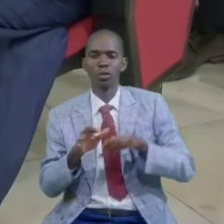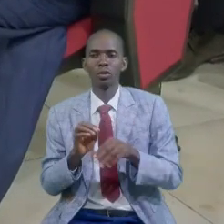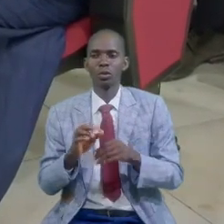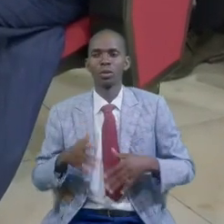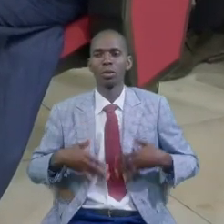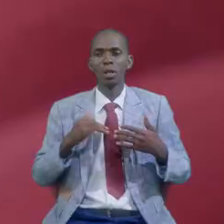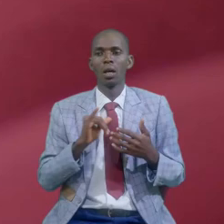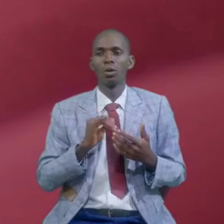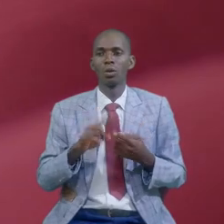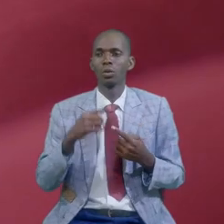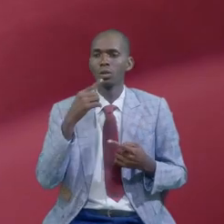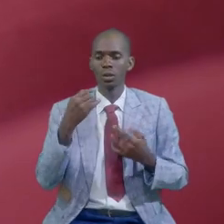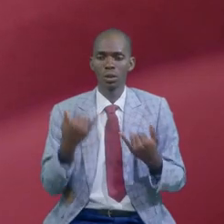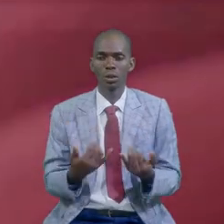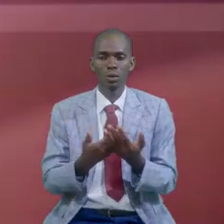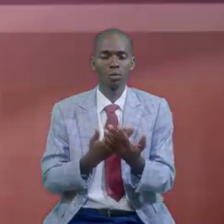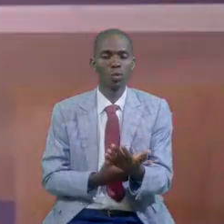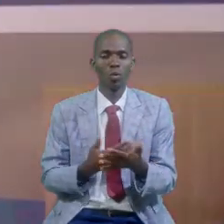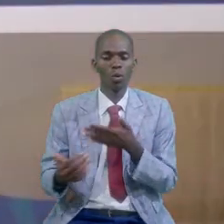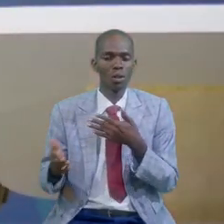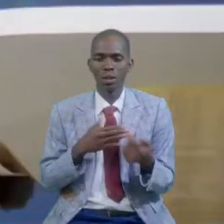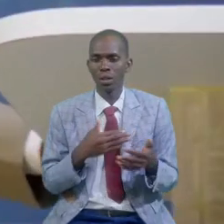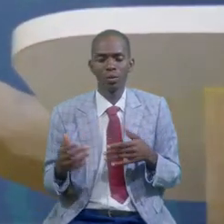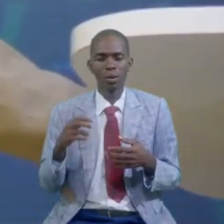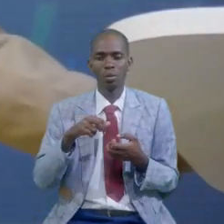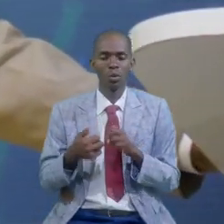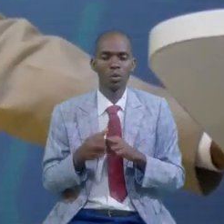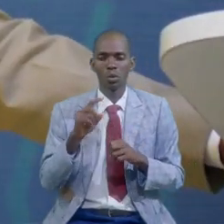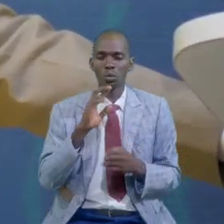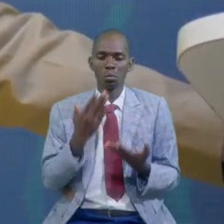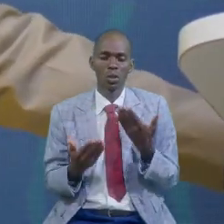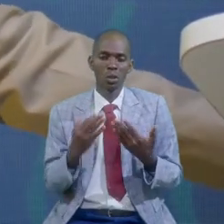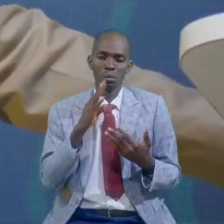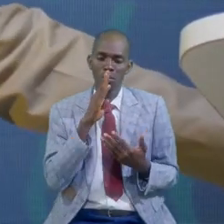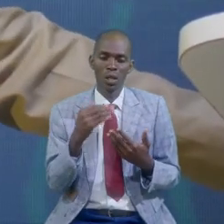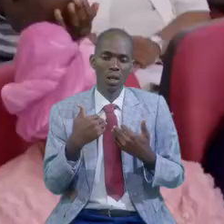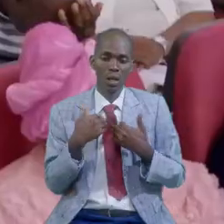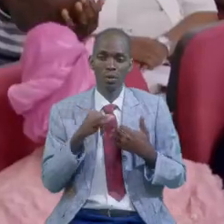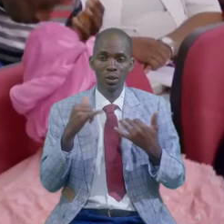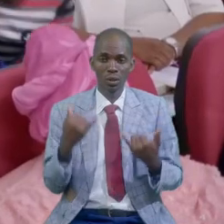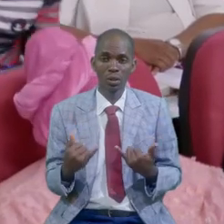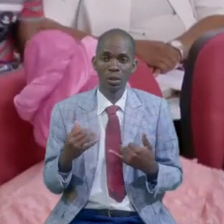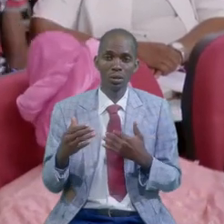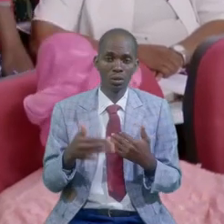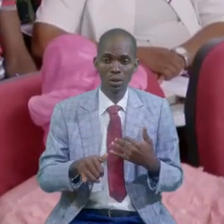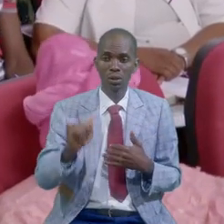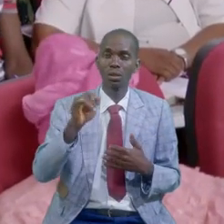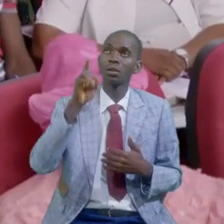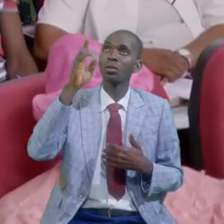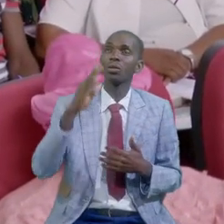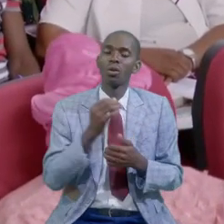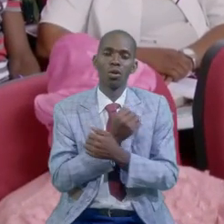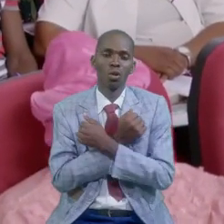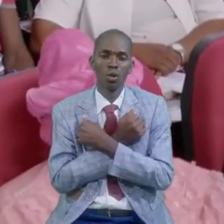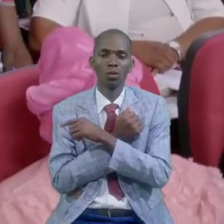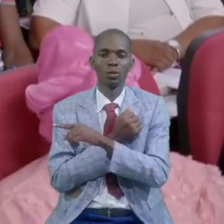you are going through, and the deep rivers you are going through, God loves you. And it